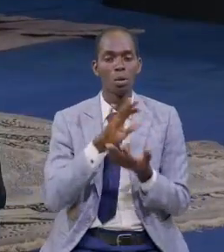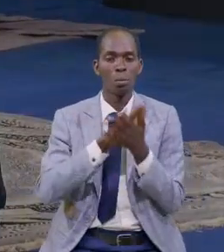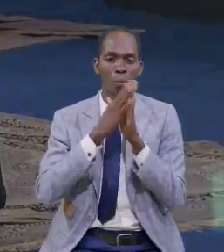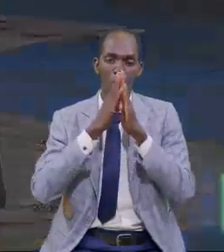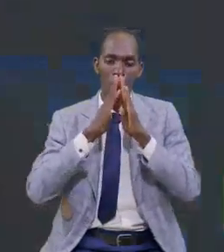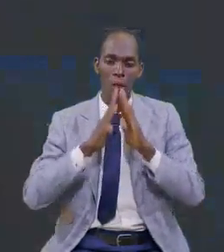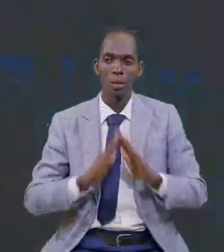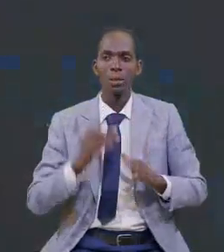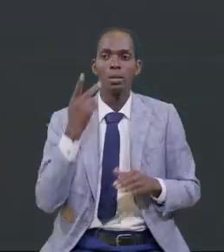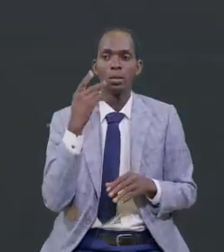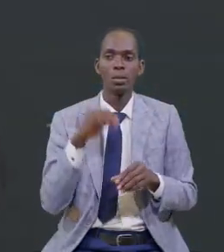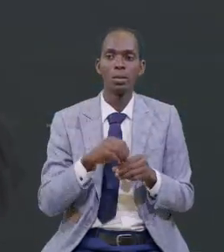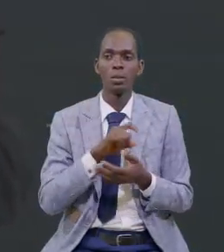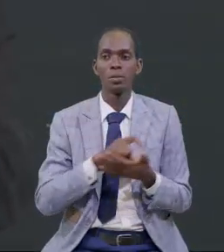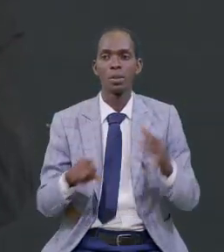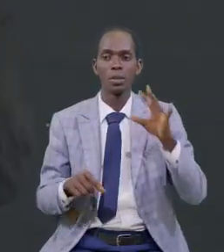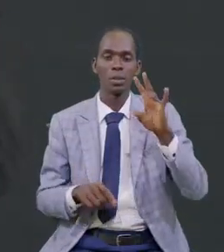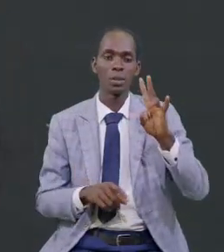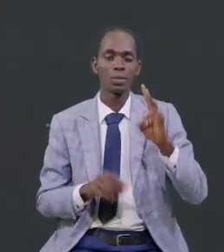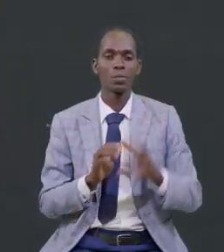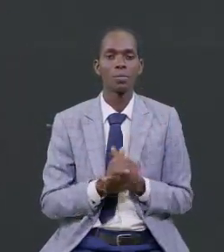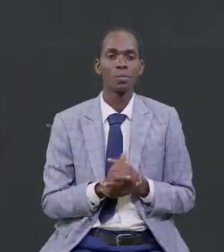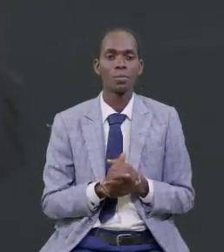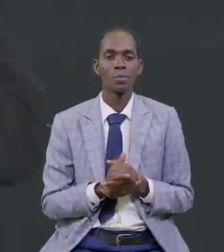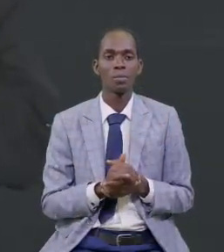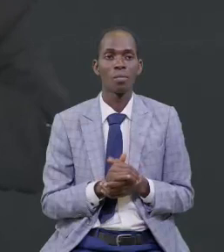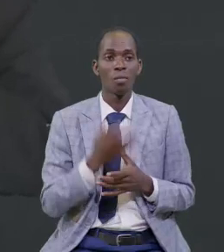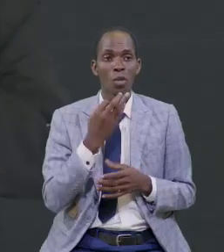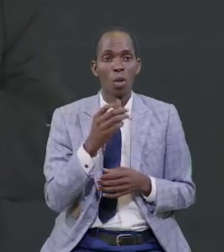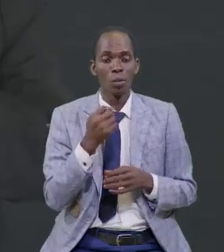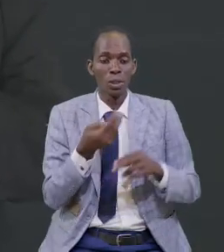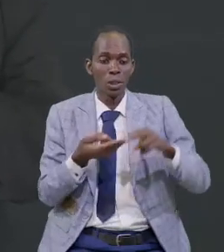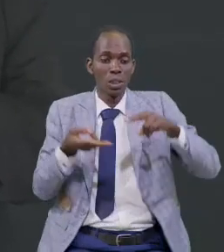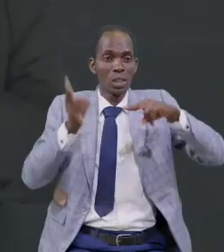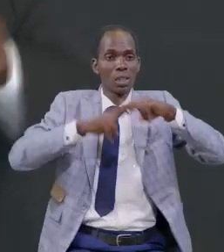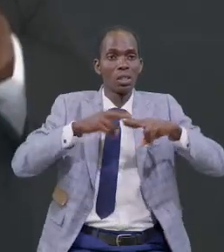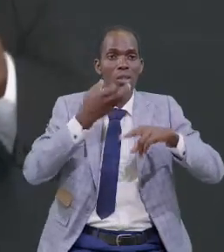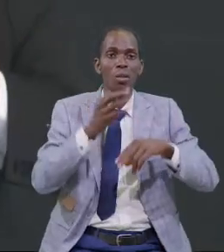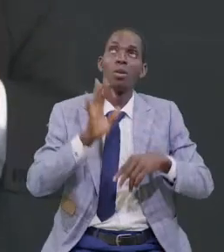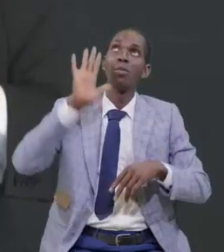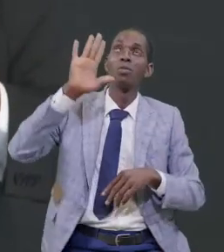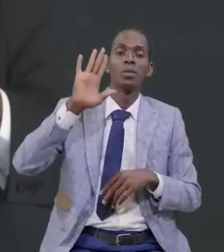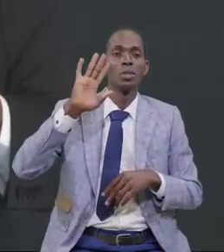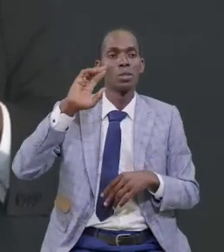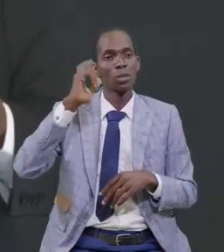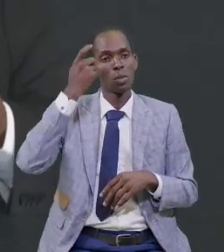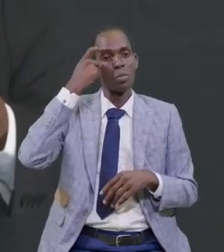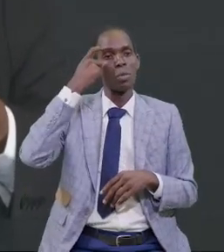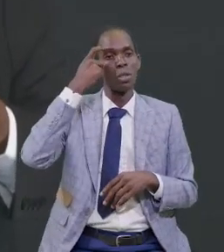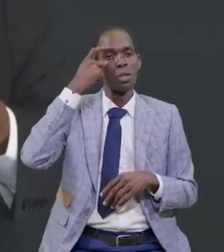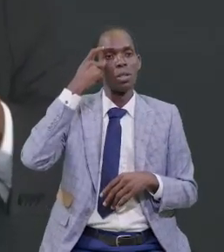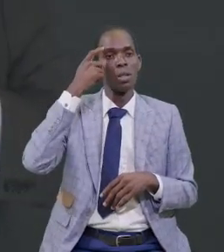verse 7, it says, of the increase of his kingdom and his